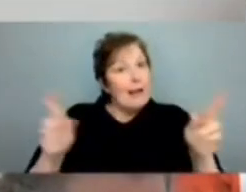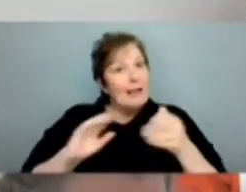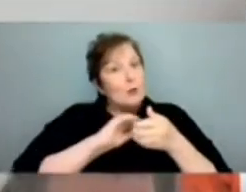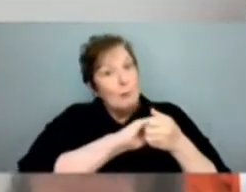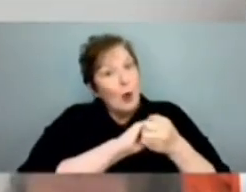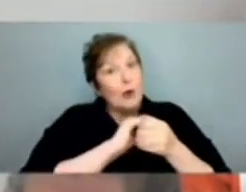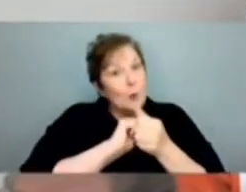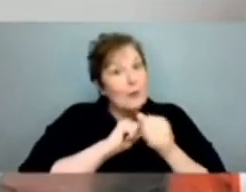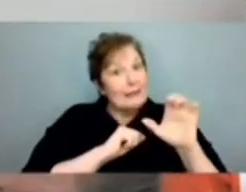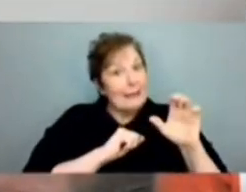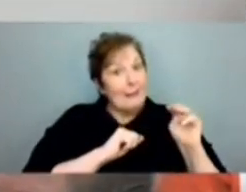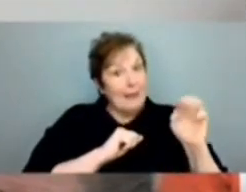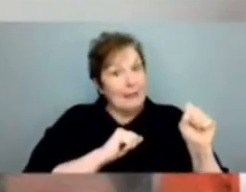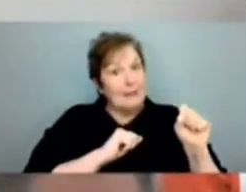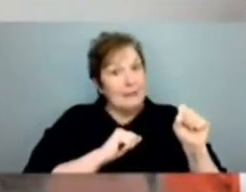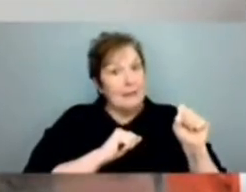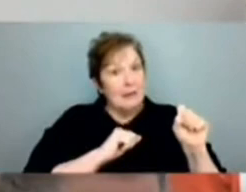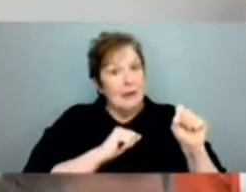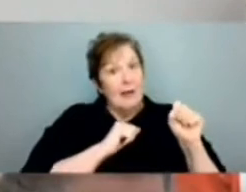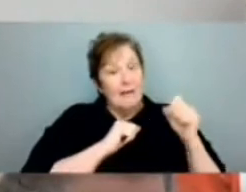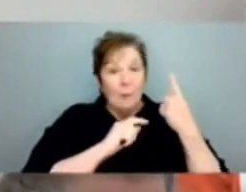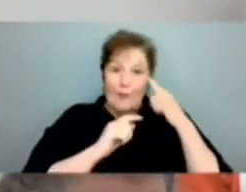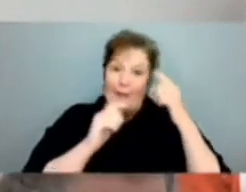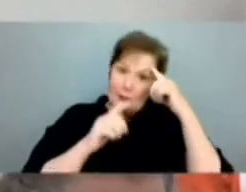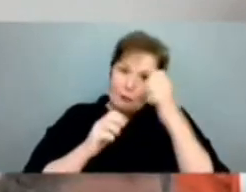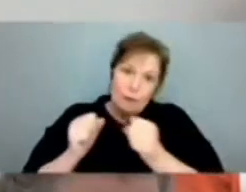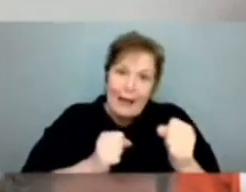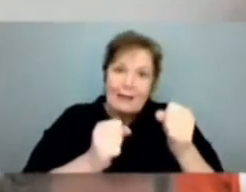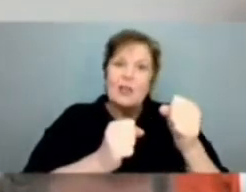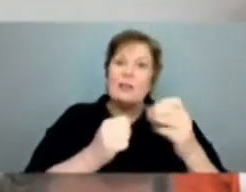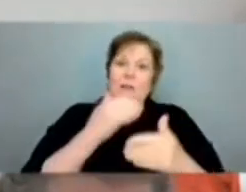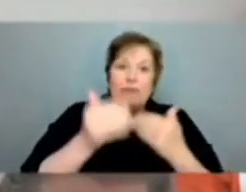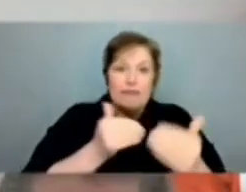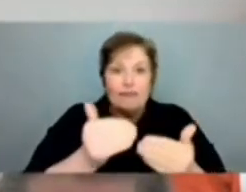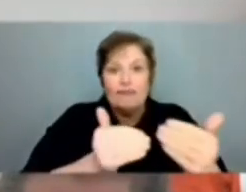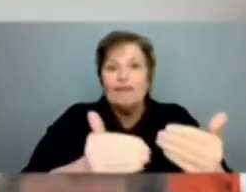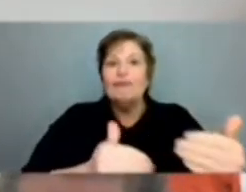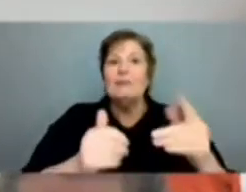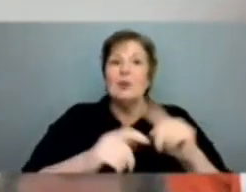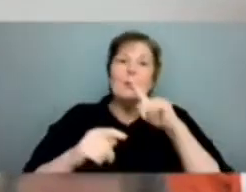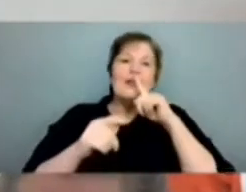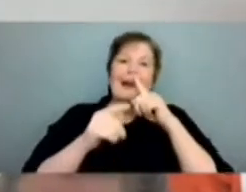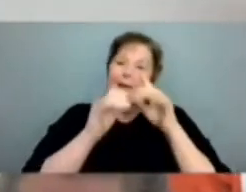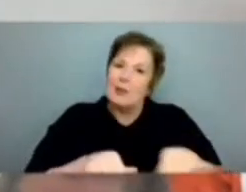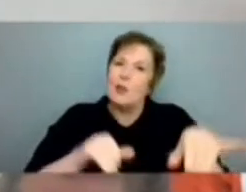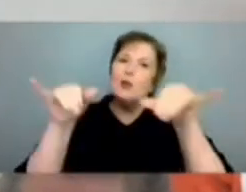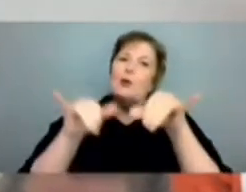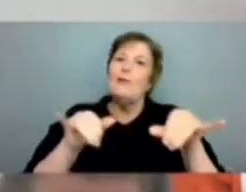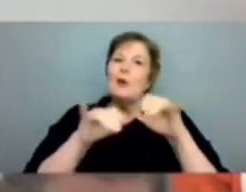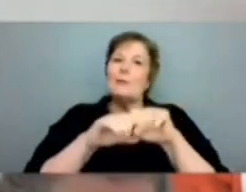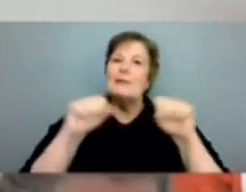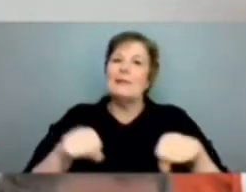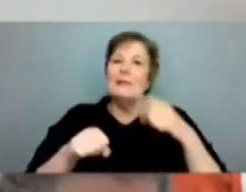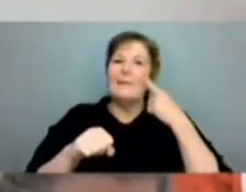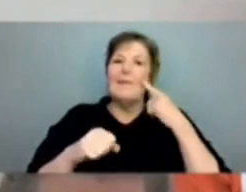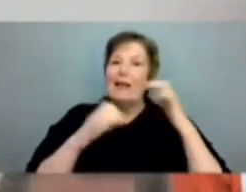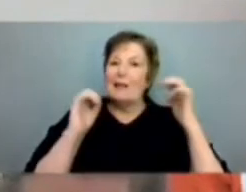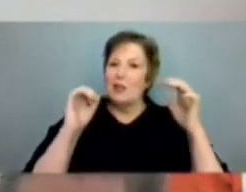to move forward on strategies that will ensure a uniform system of education for all county